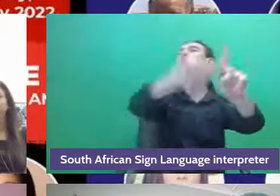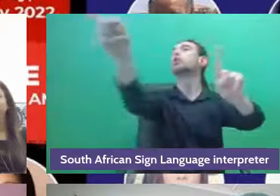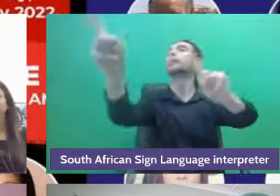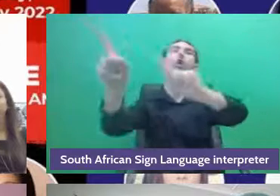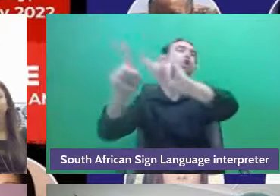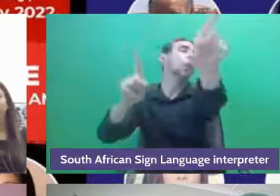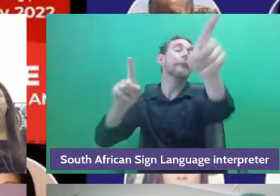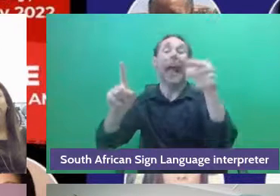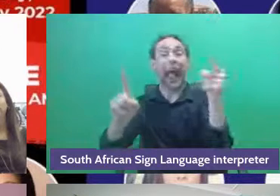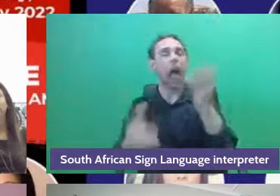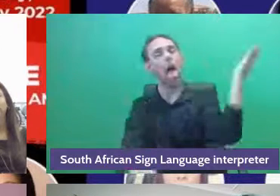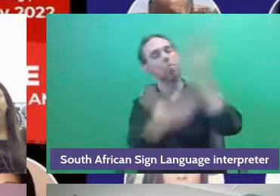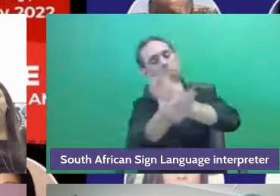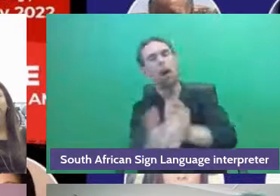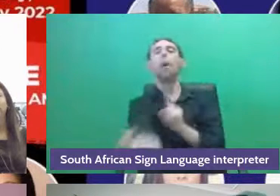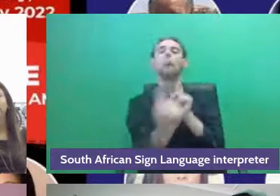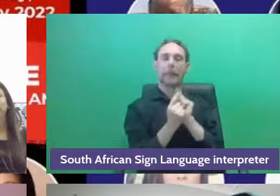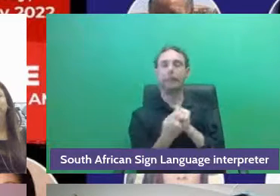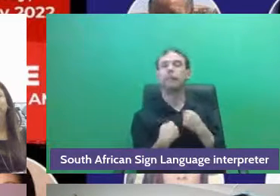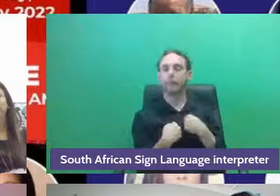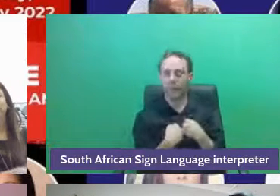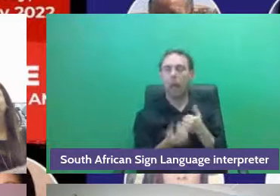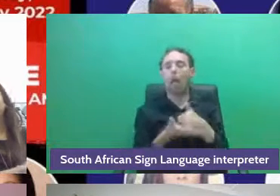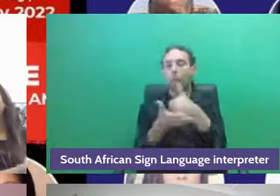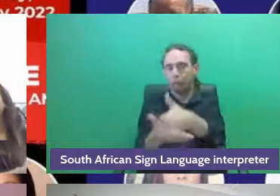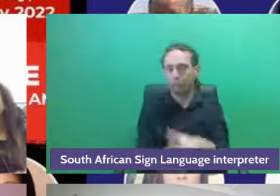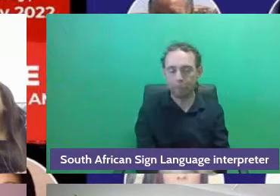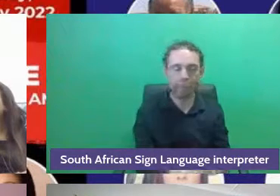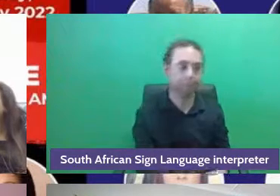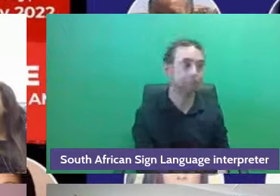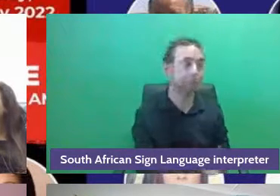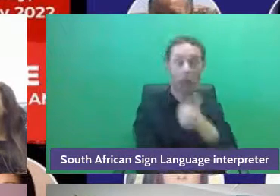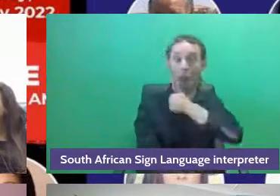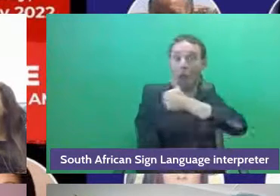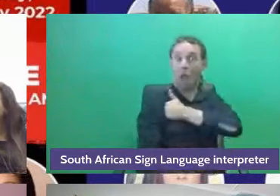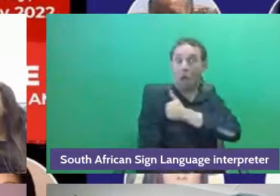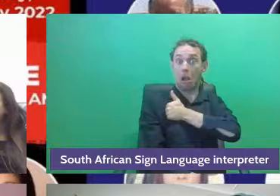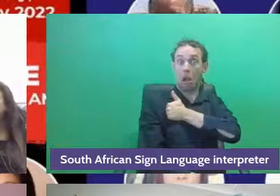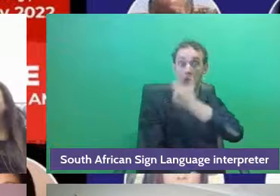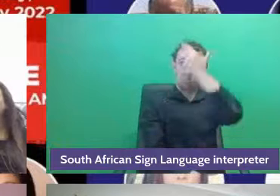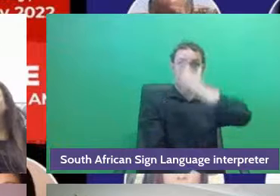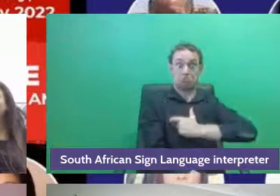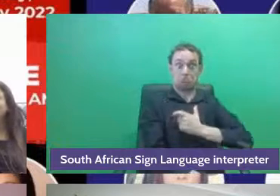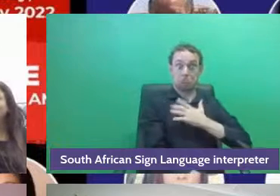up in my office. Luckily, as much as I'm not